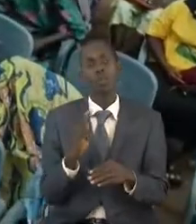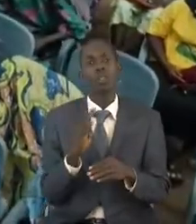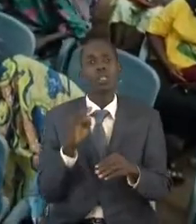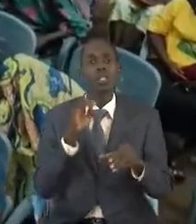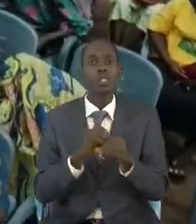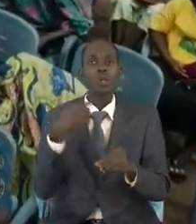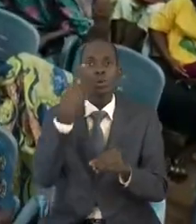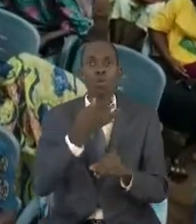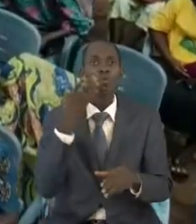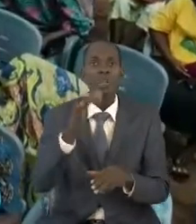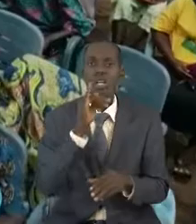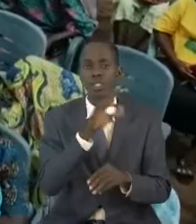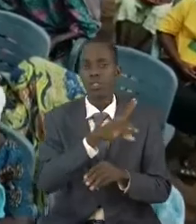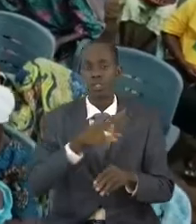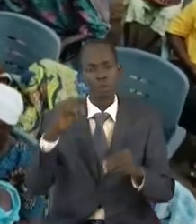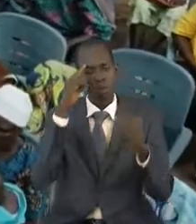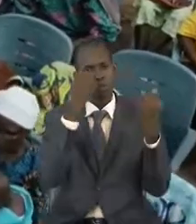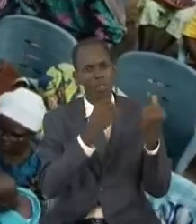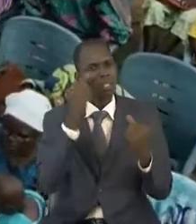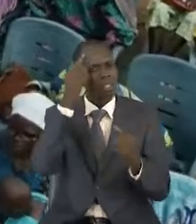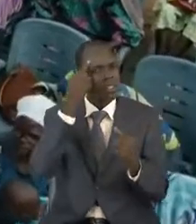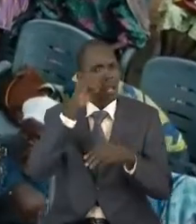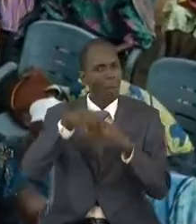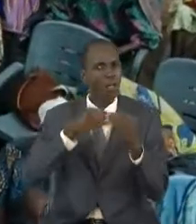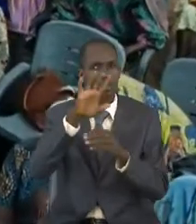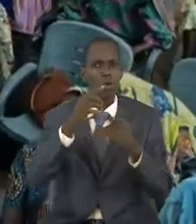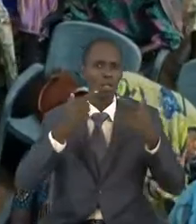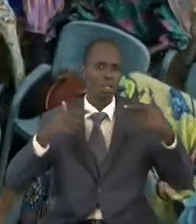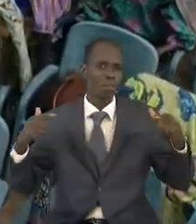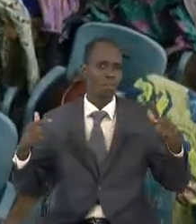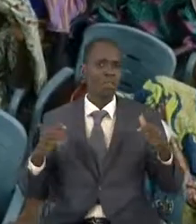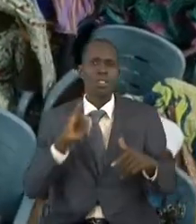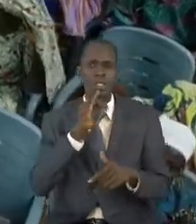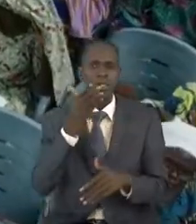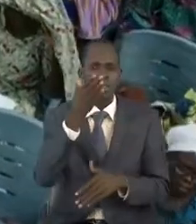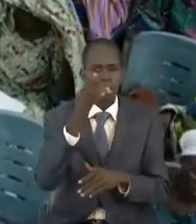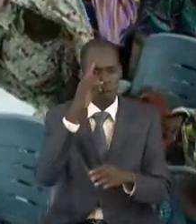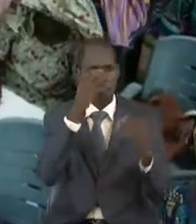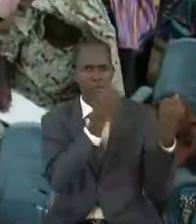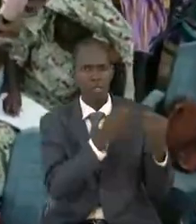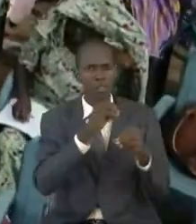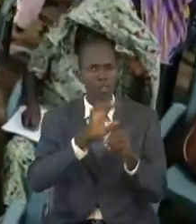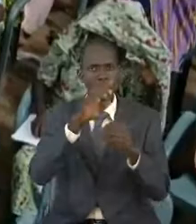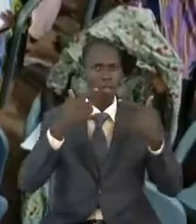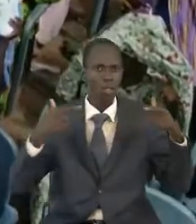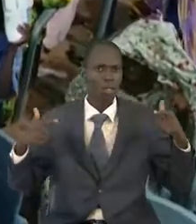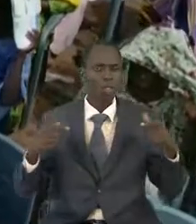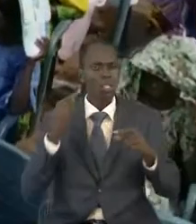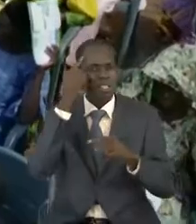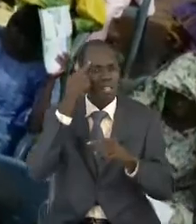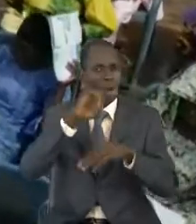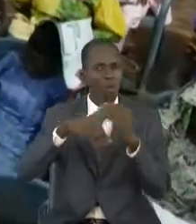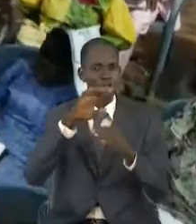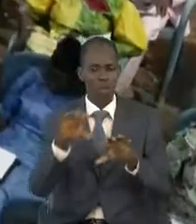no faith. Think about your language. Is there faith in your language? Think about your action. Is there